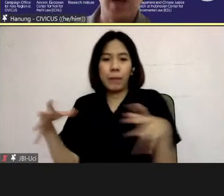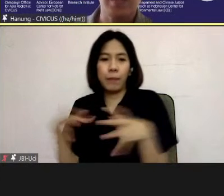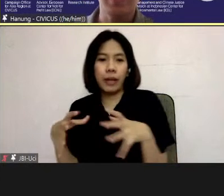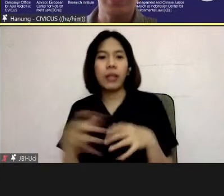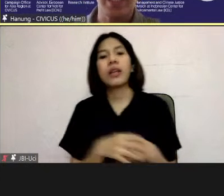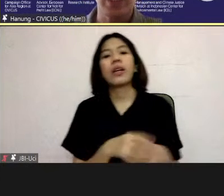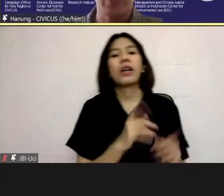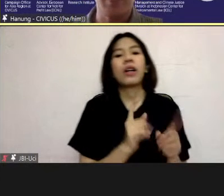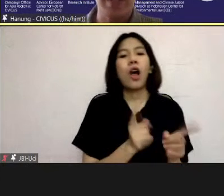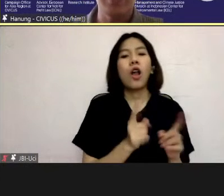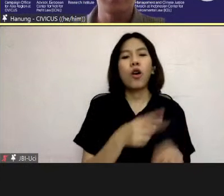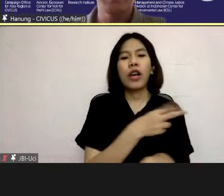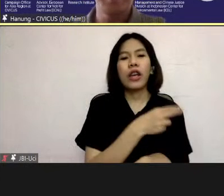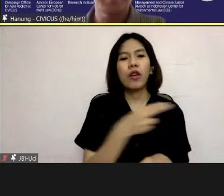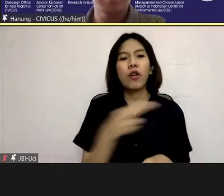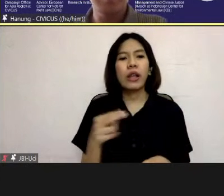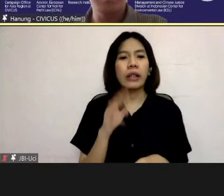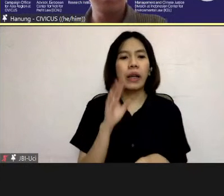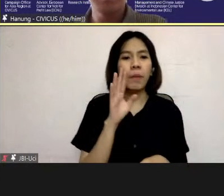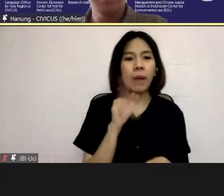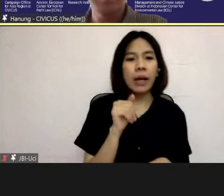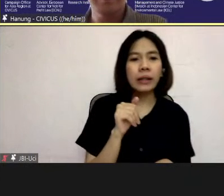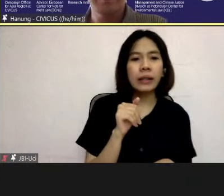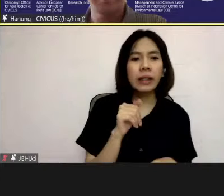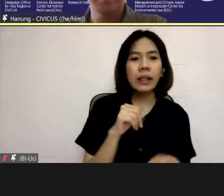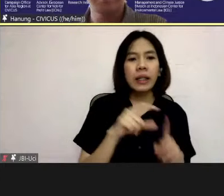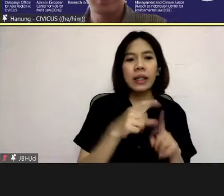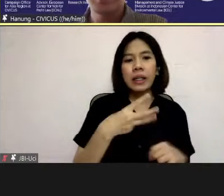as obstructed and repressed.